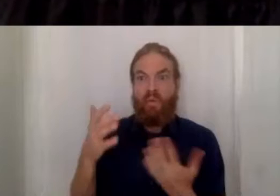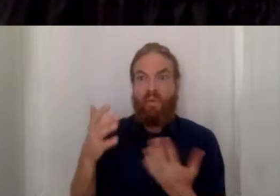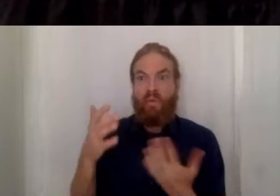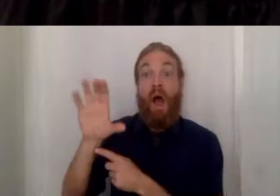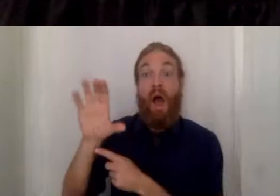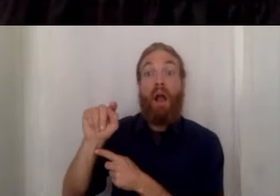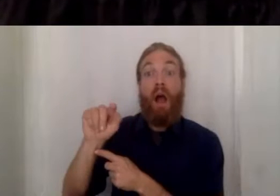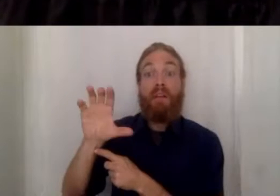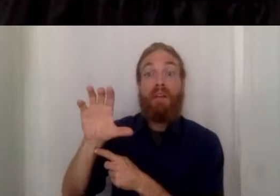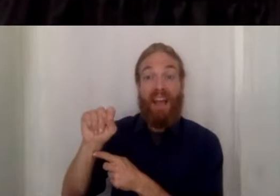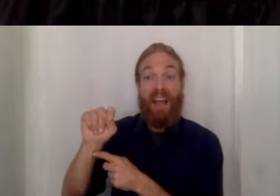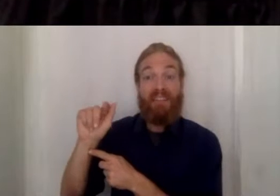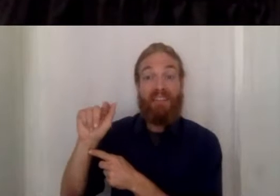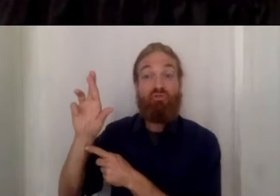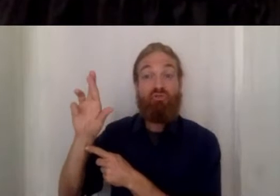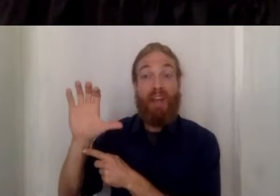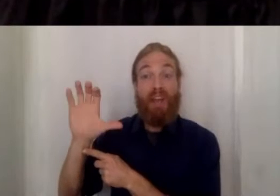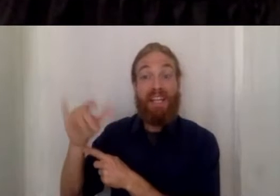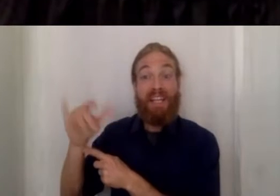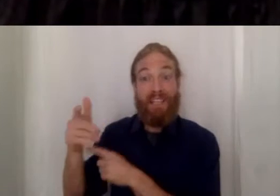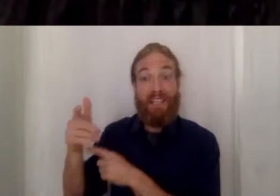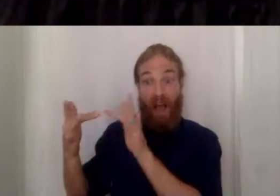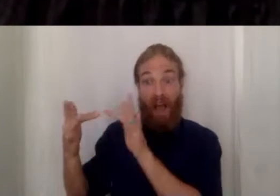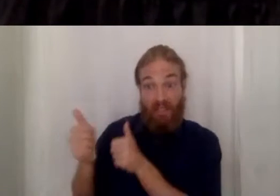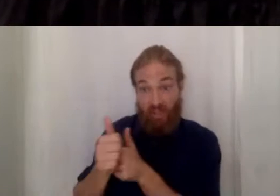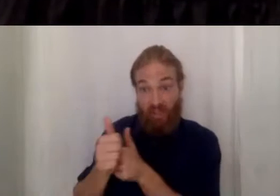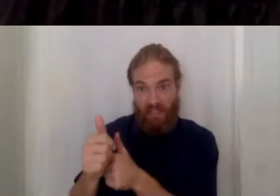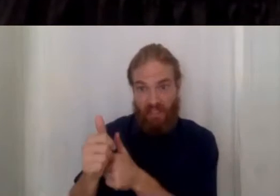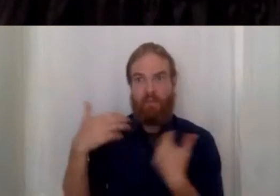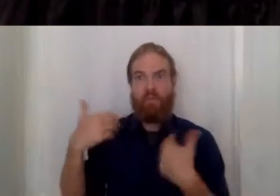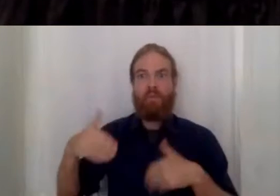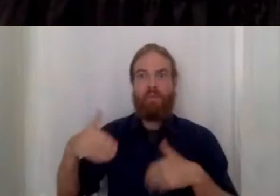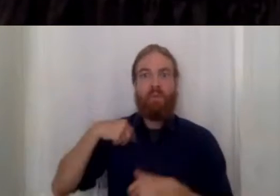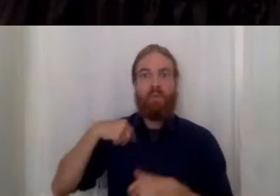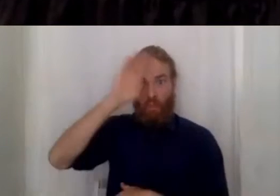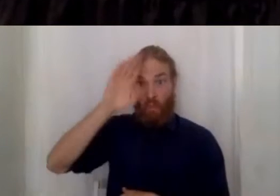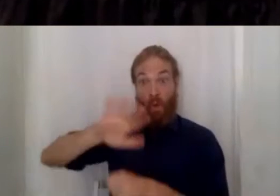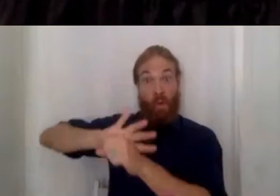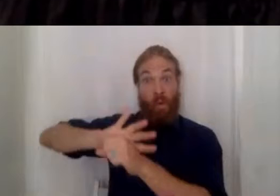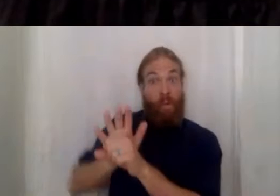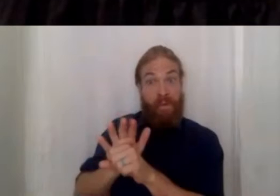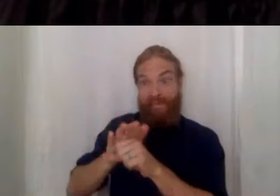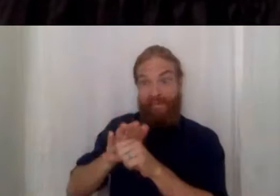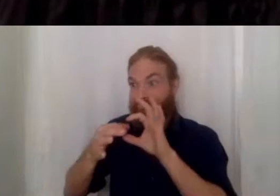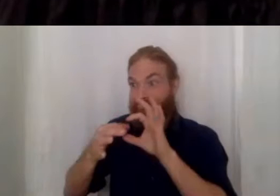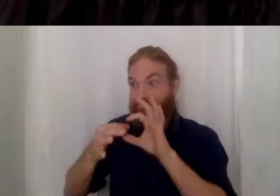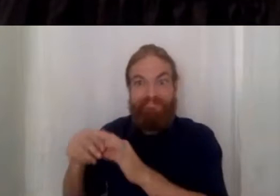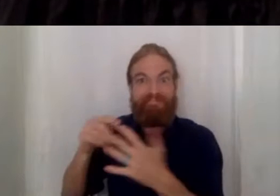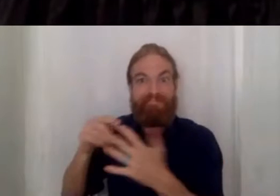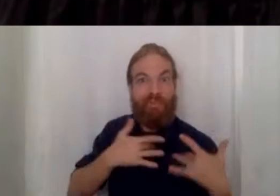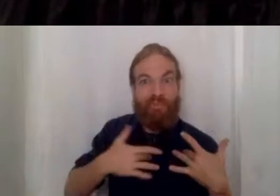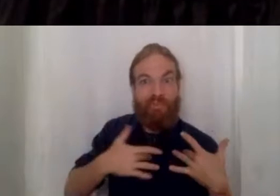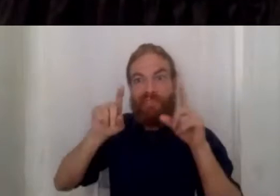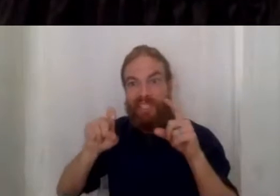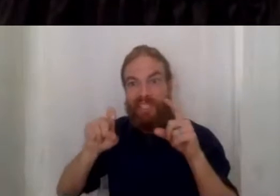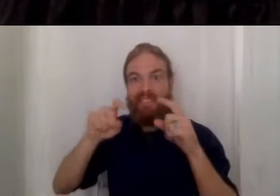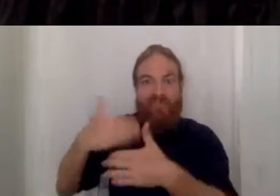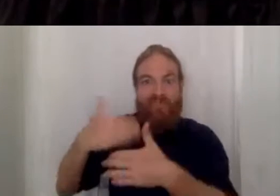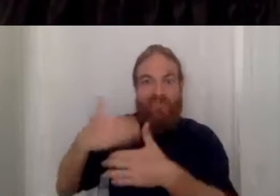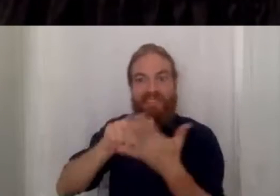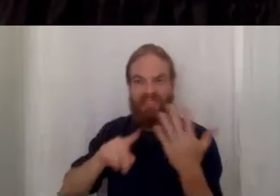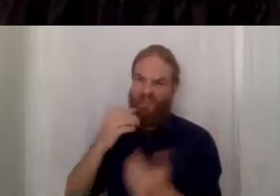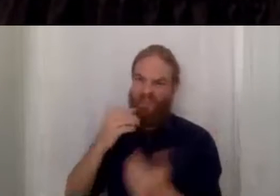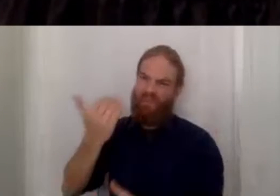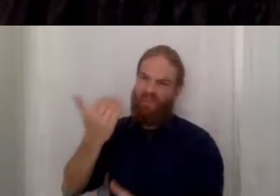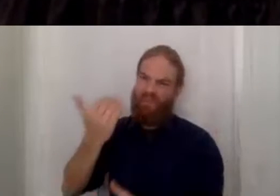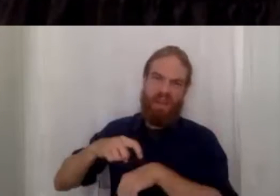time intensive with the contact tracing. the schools that are doing the contact